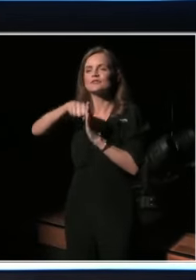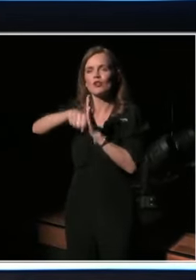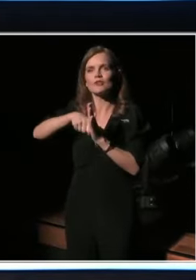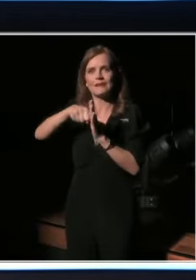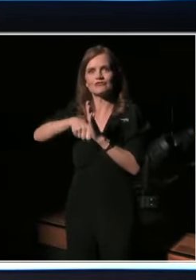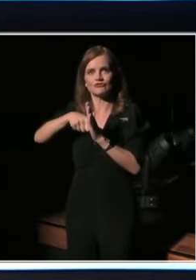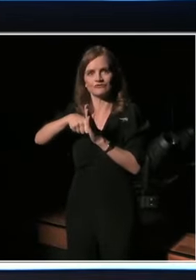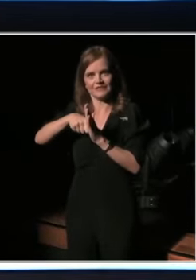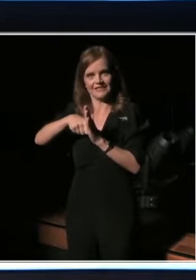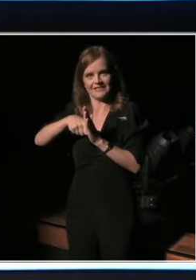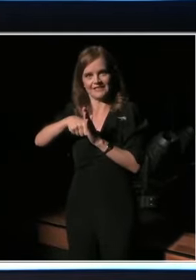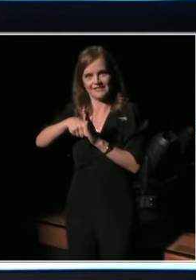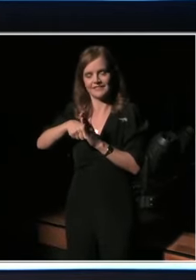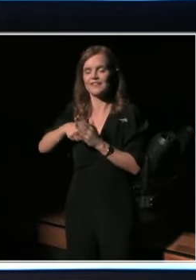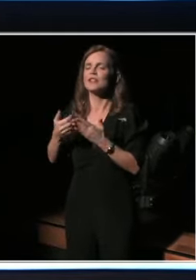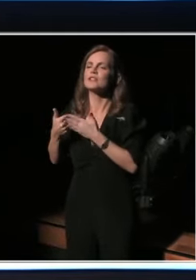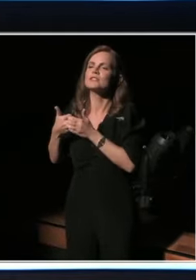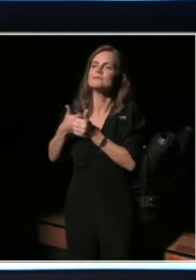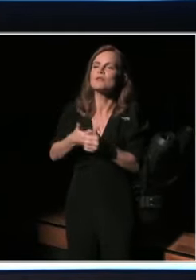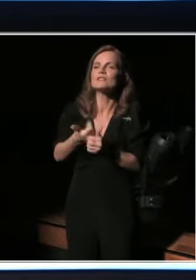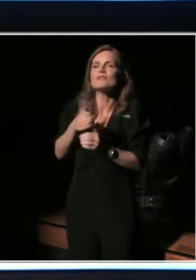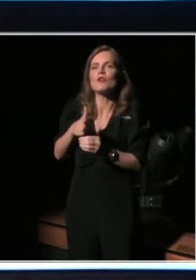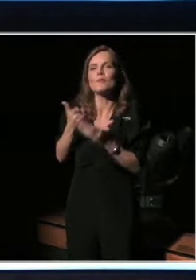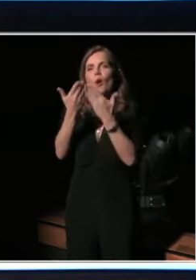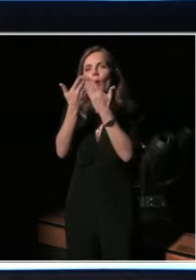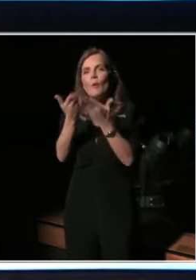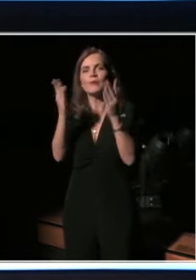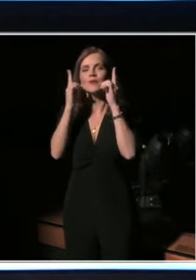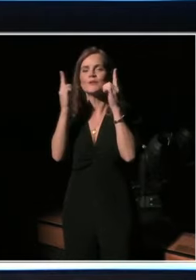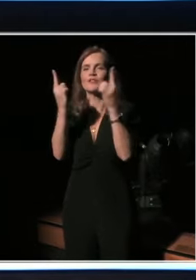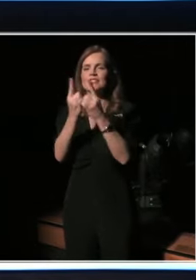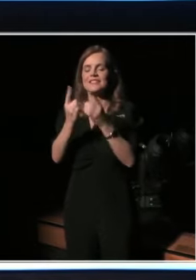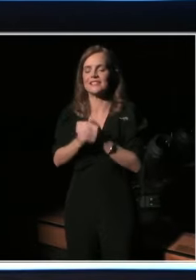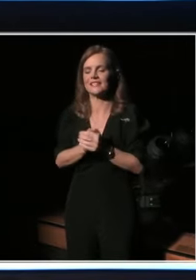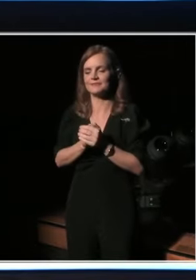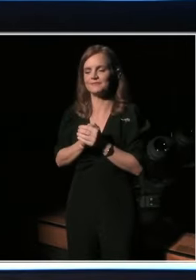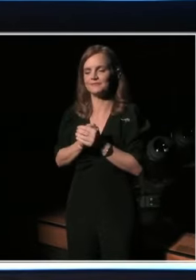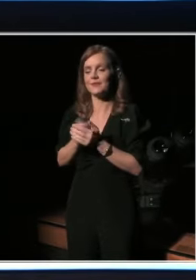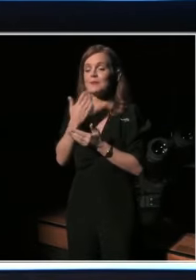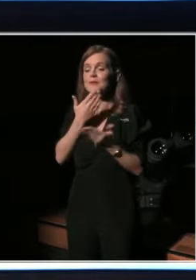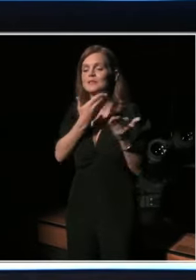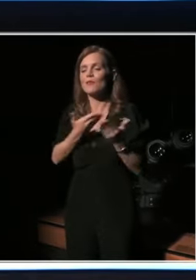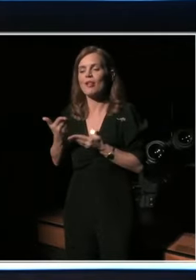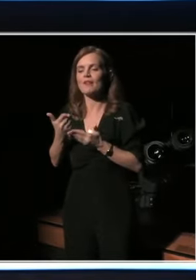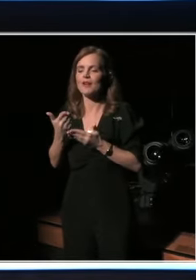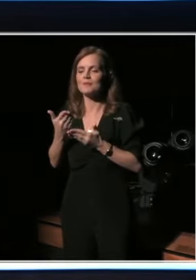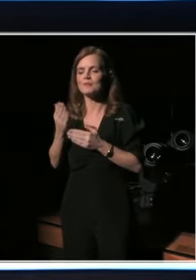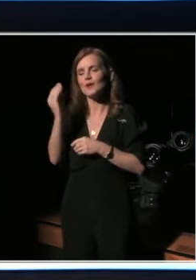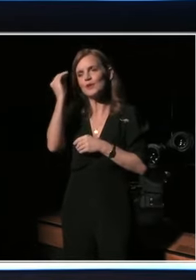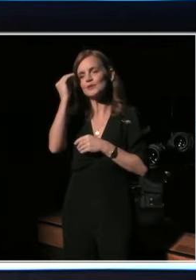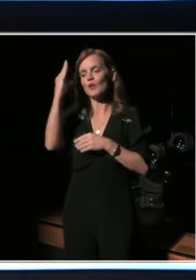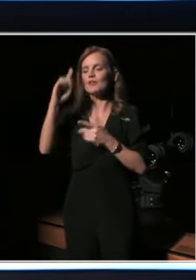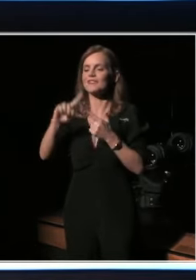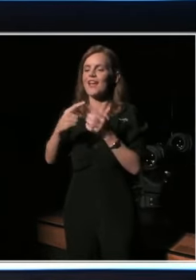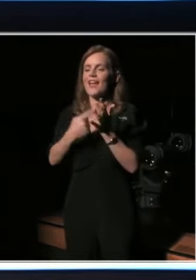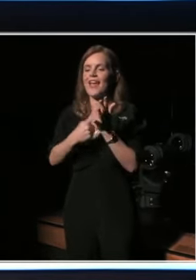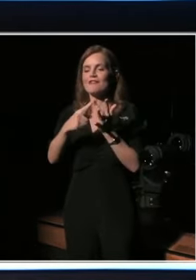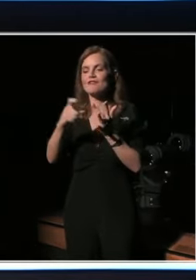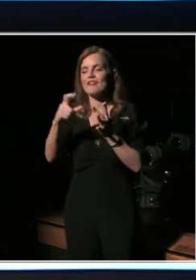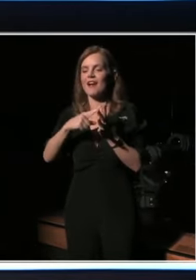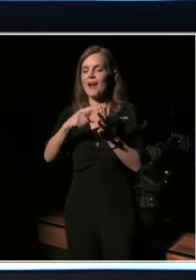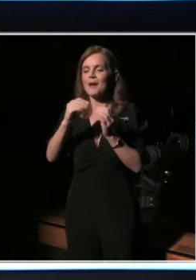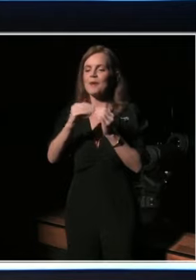Open University. Please welcome, on their behalf, Dr. Eric Borgstrom and wildlife